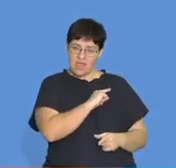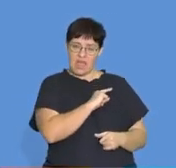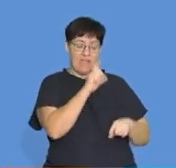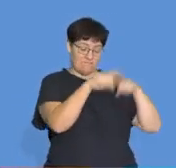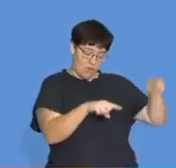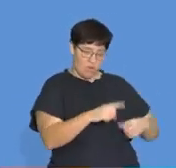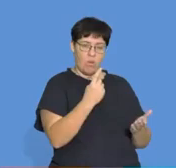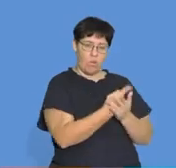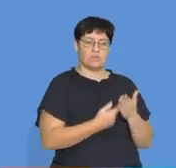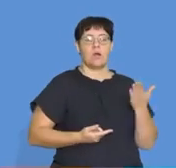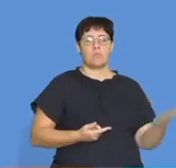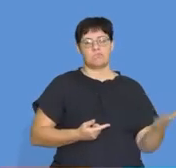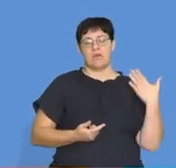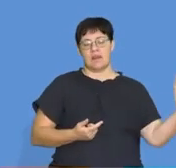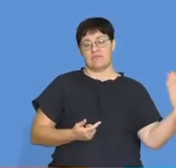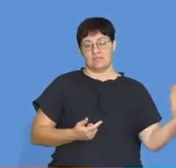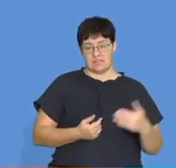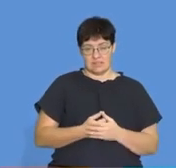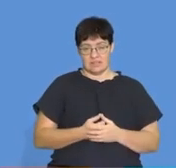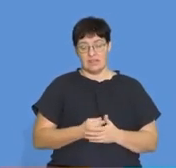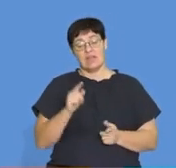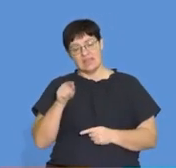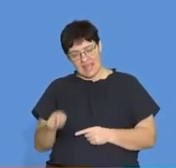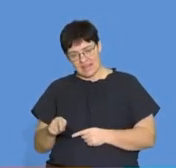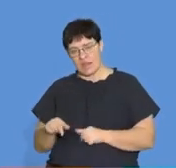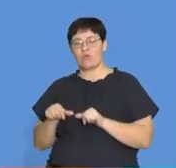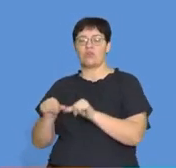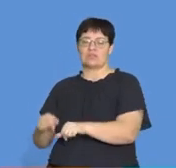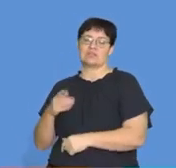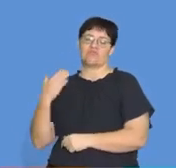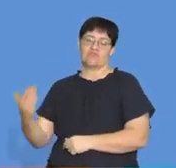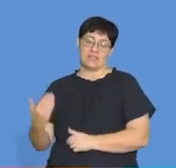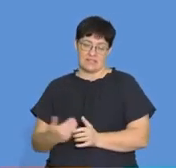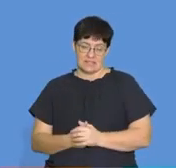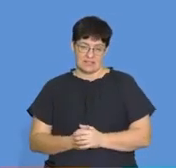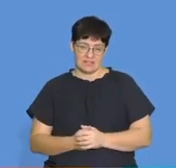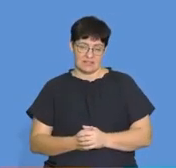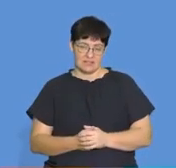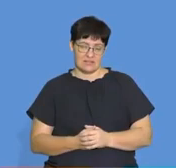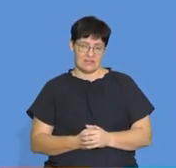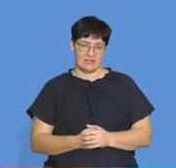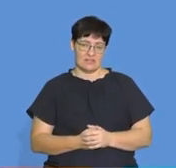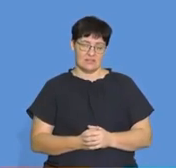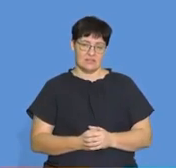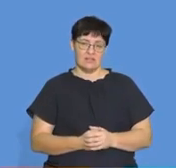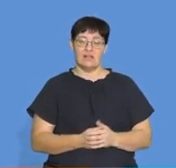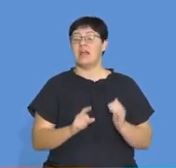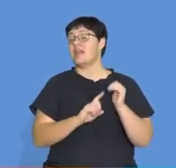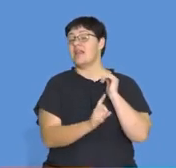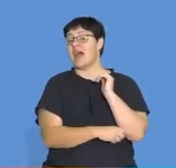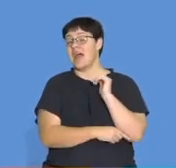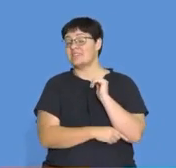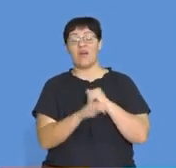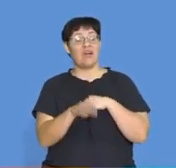variable must always go to the left-hand side, and then your constant to the right-hand side. And then my last golden